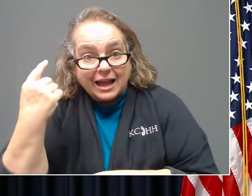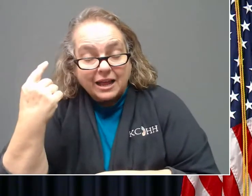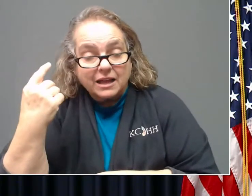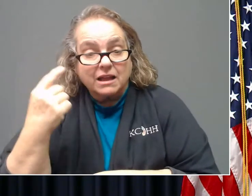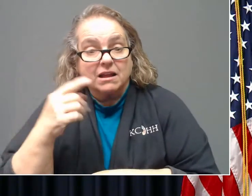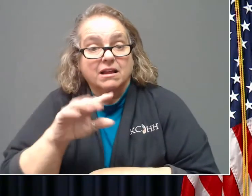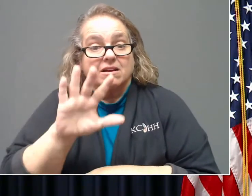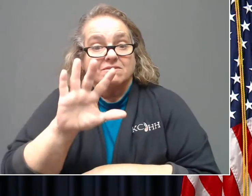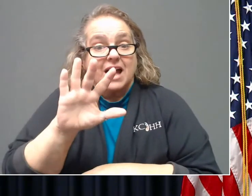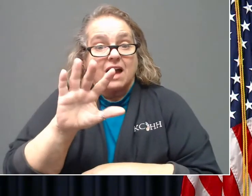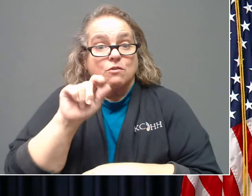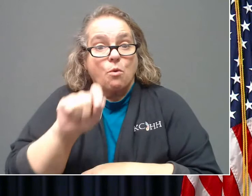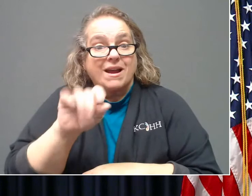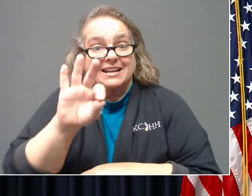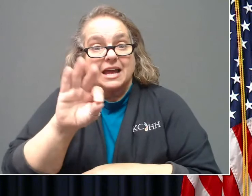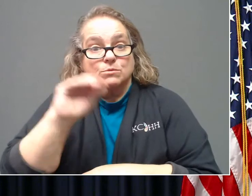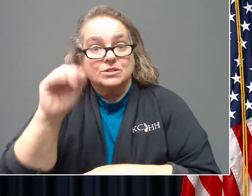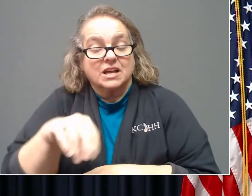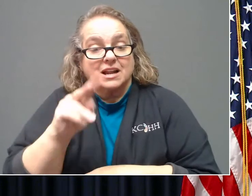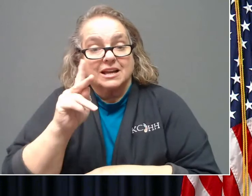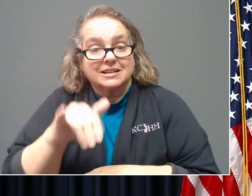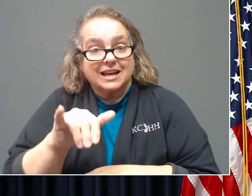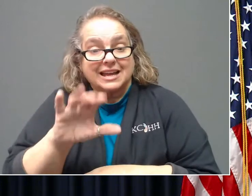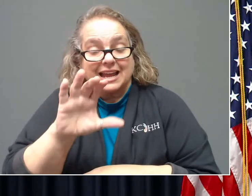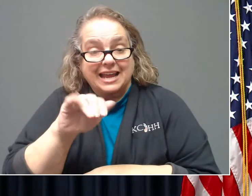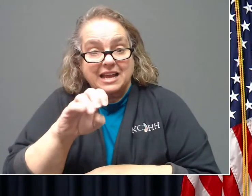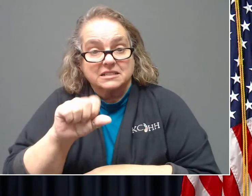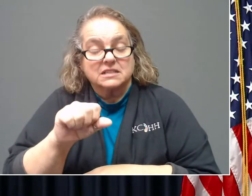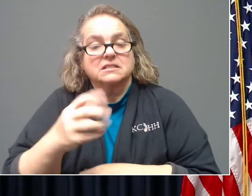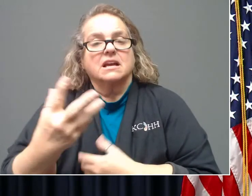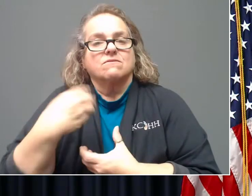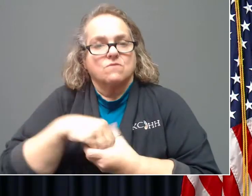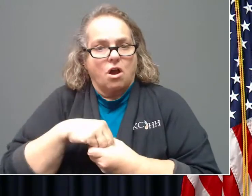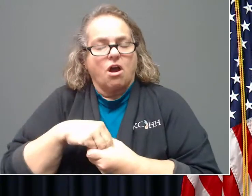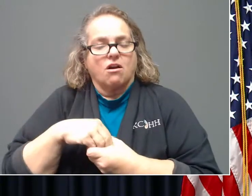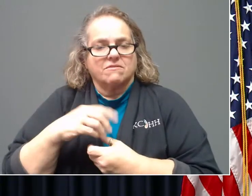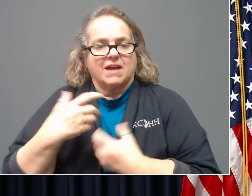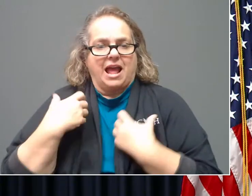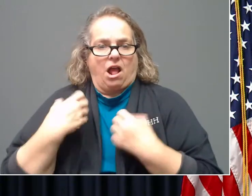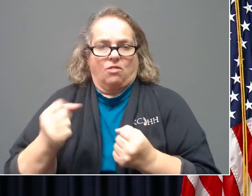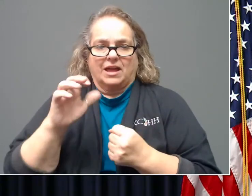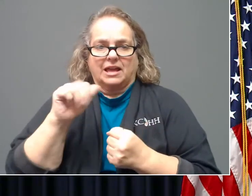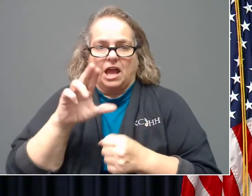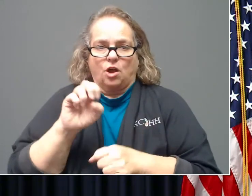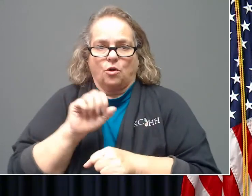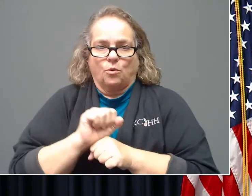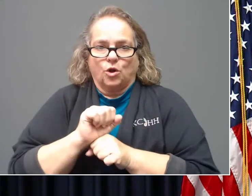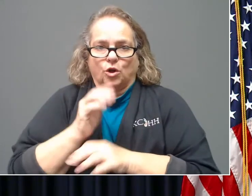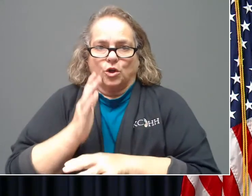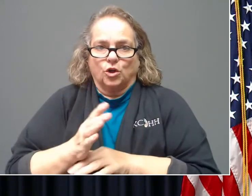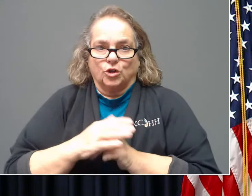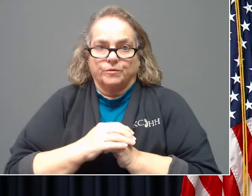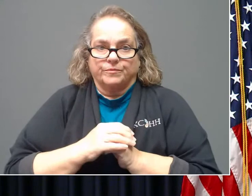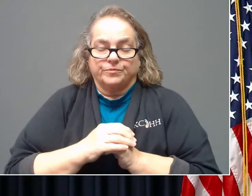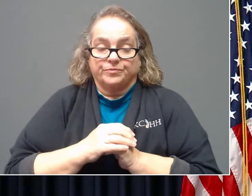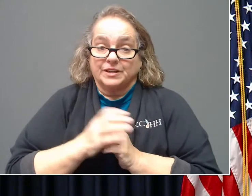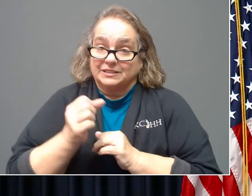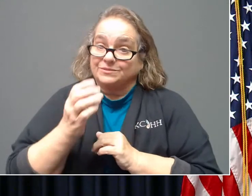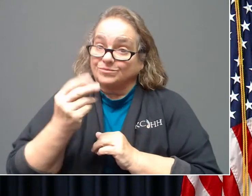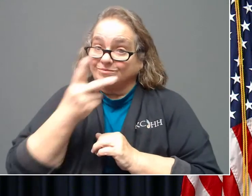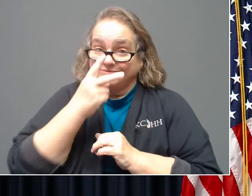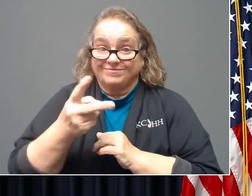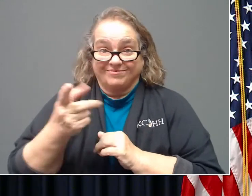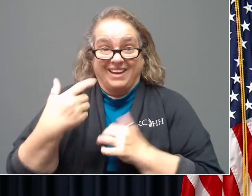5.9% of Kentucky cases have involved a healthcare worker. So again, when we talk about heroes, they go into those settings knowing that they may